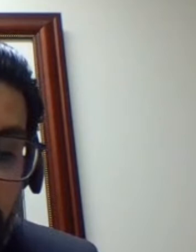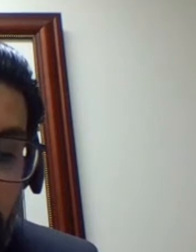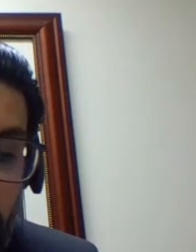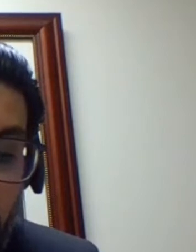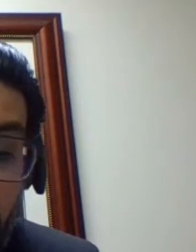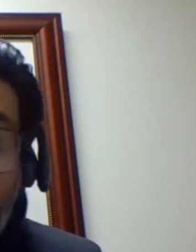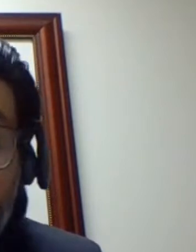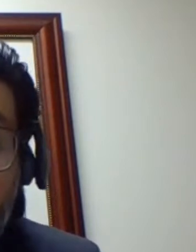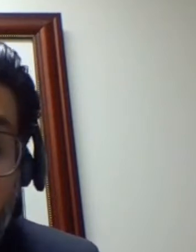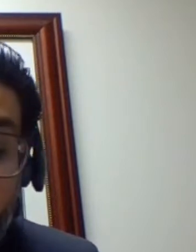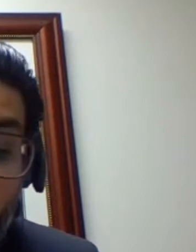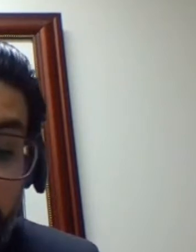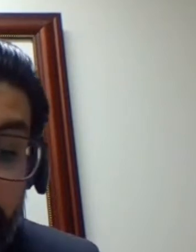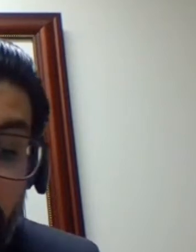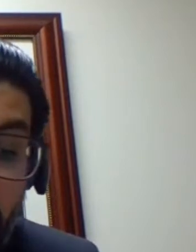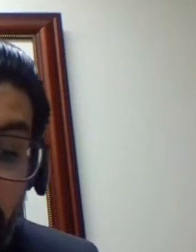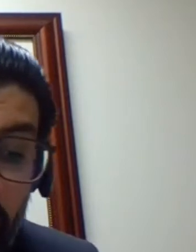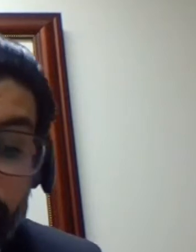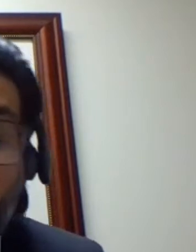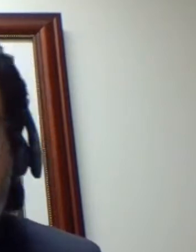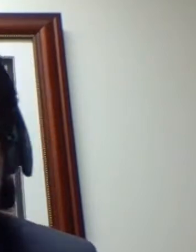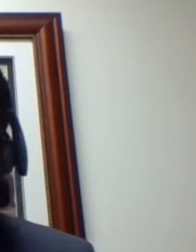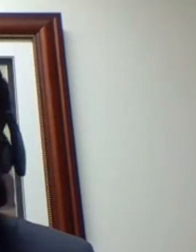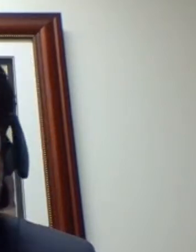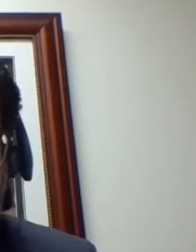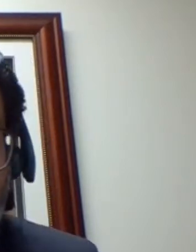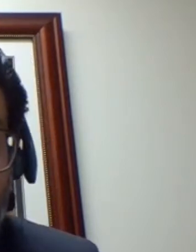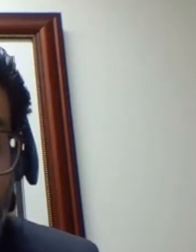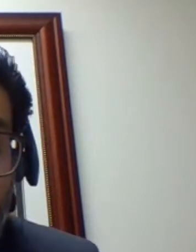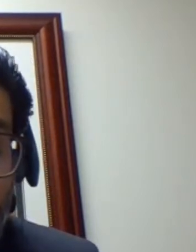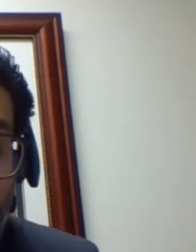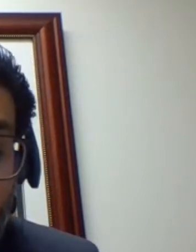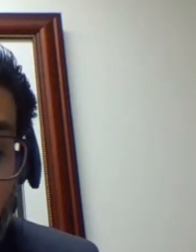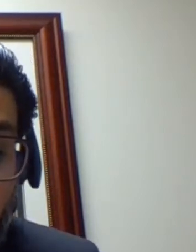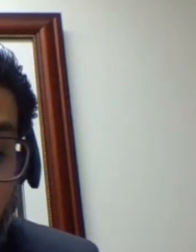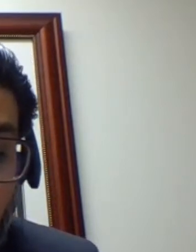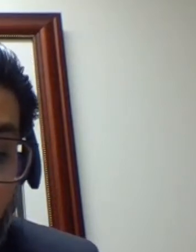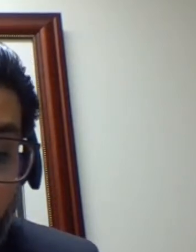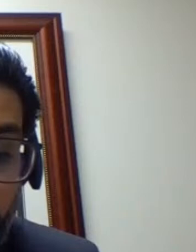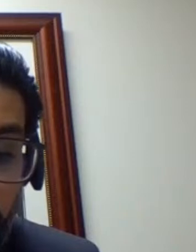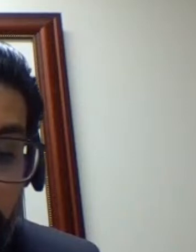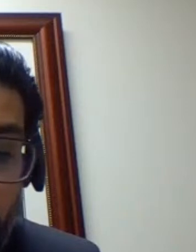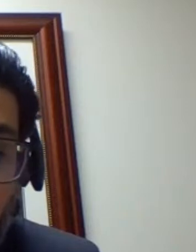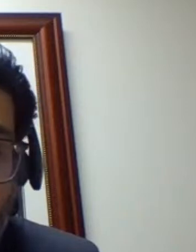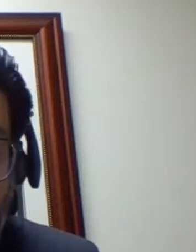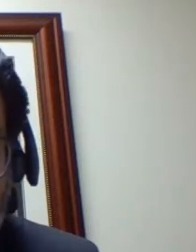is there any point of even worrying about if your will